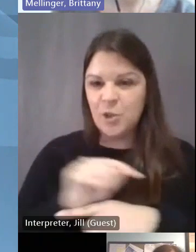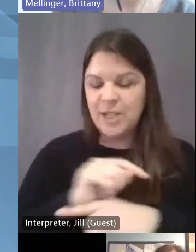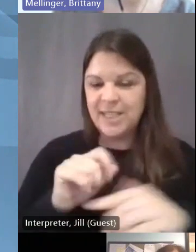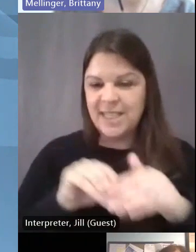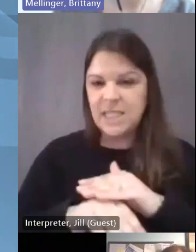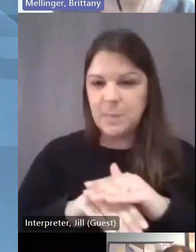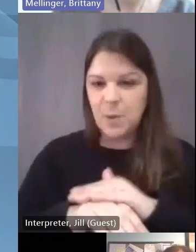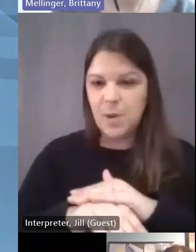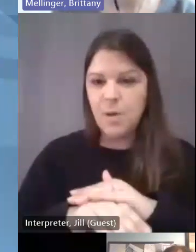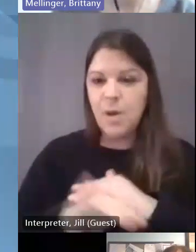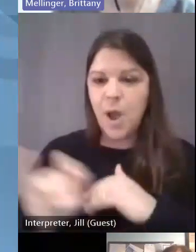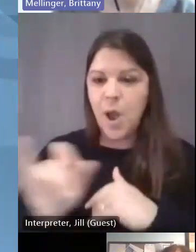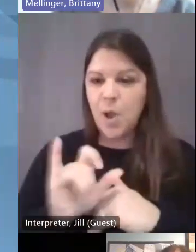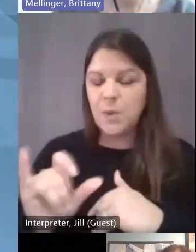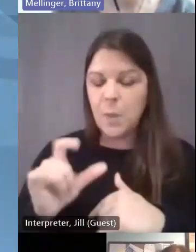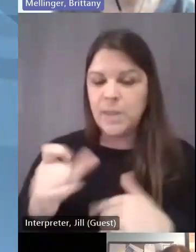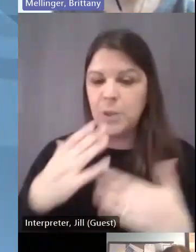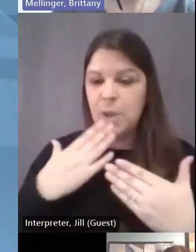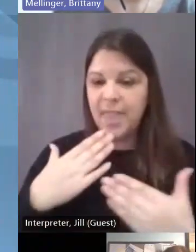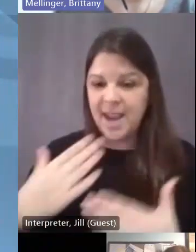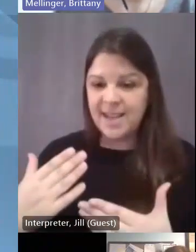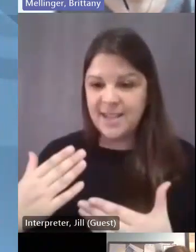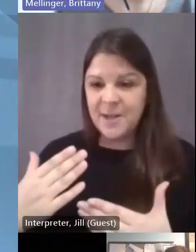accessible. I also want to thank